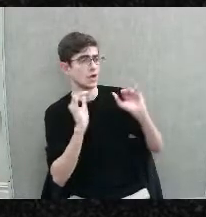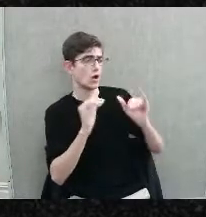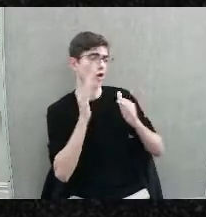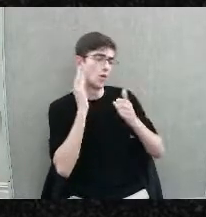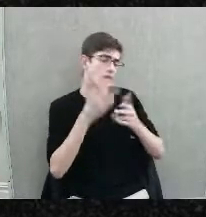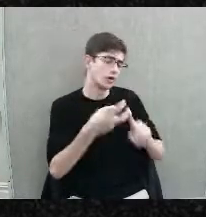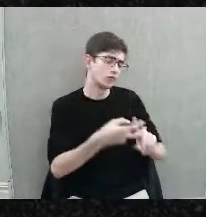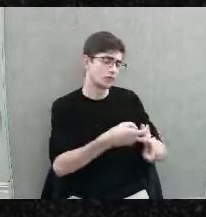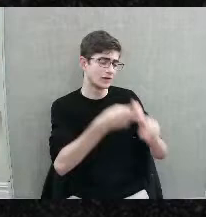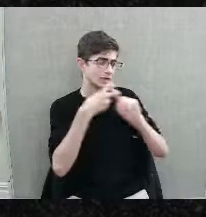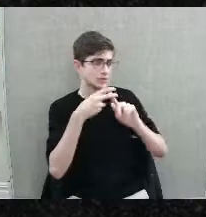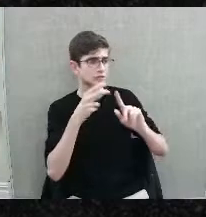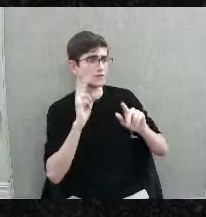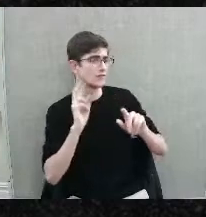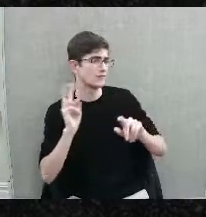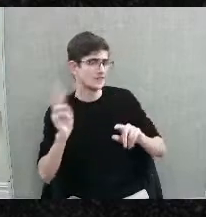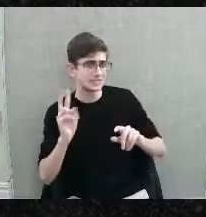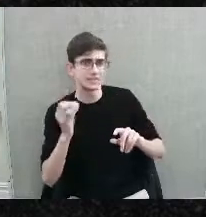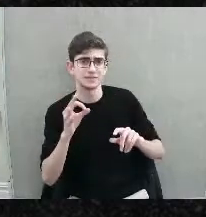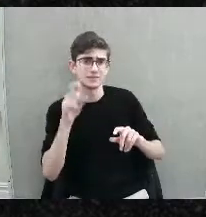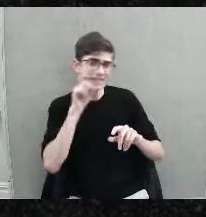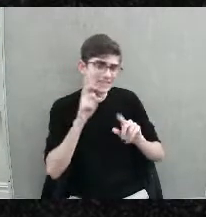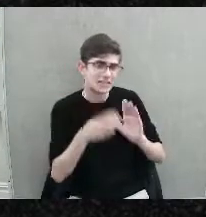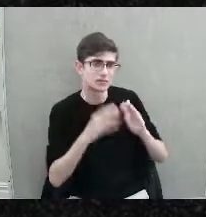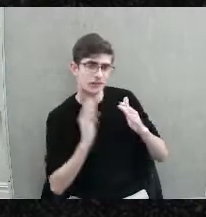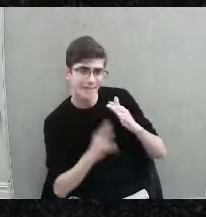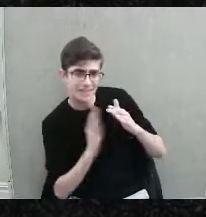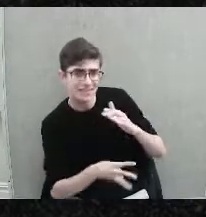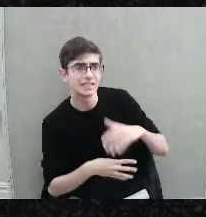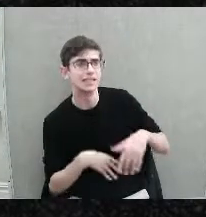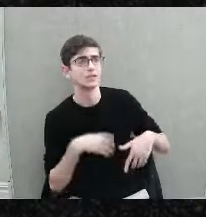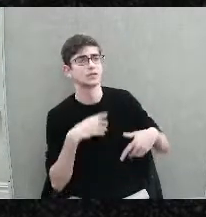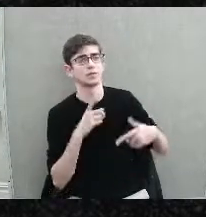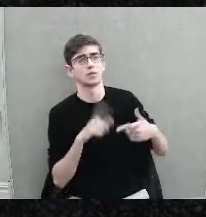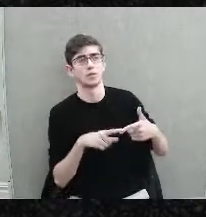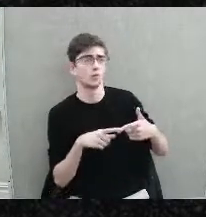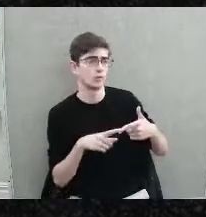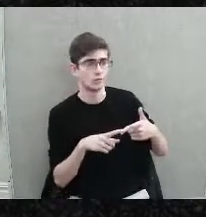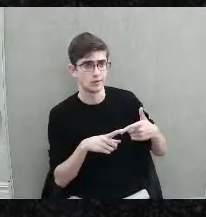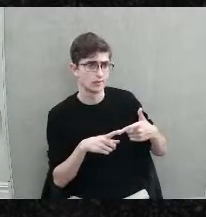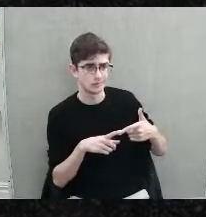trafficking victims, or in the case of drug users, can offer